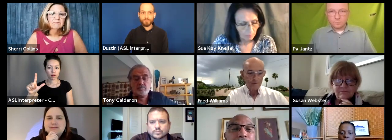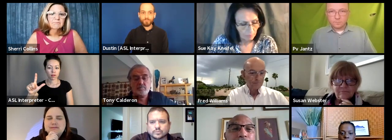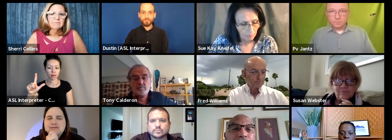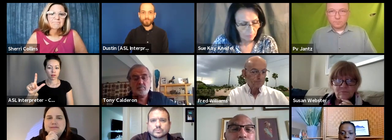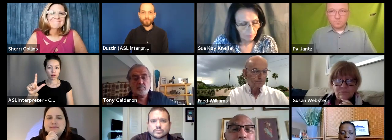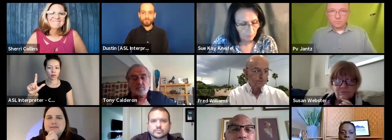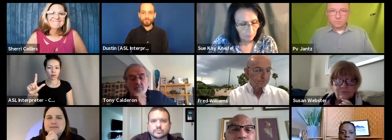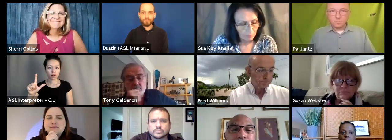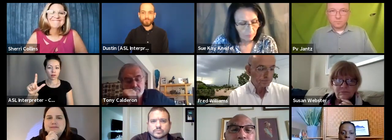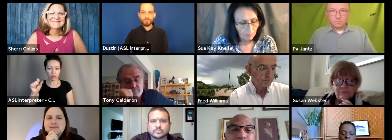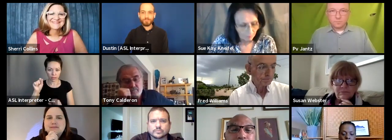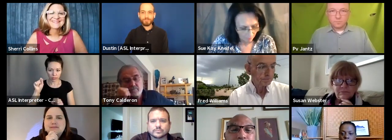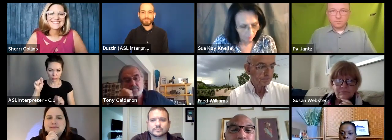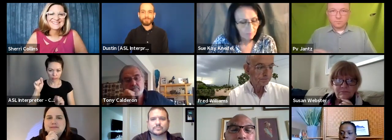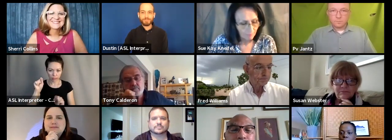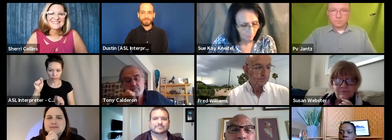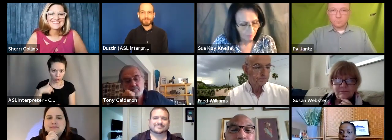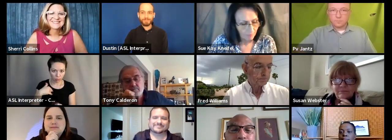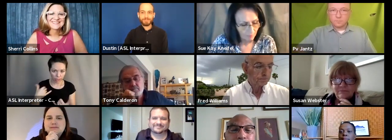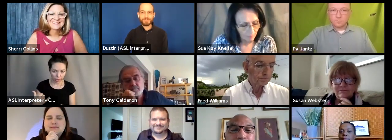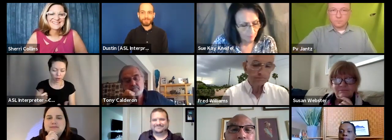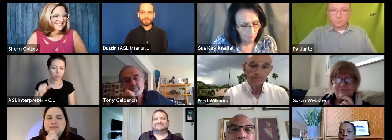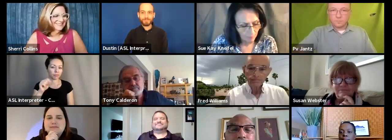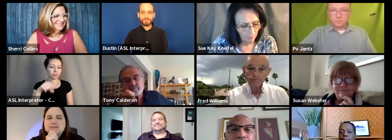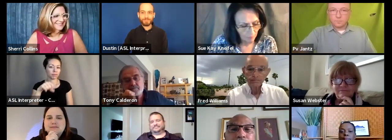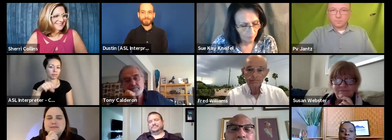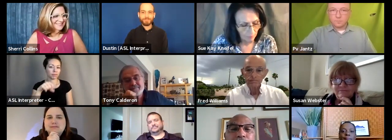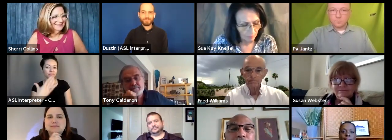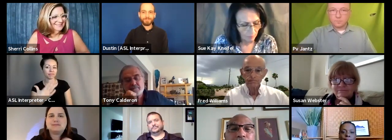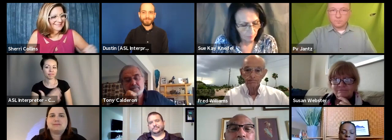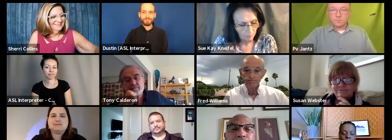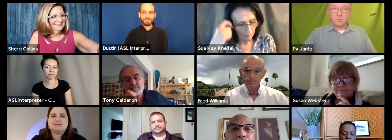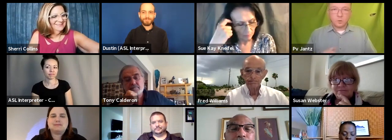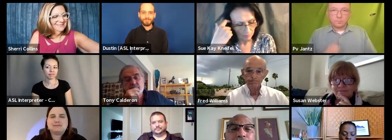Yes, can you hear me now? Yes, I can. Thank you. Thank you.